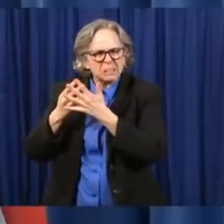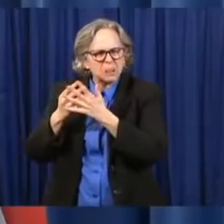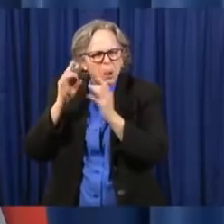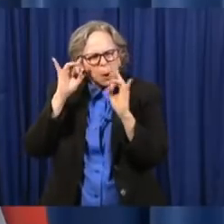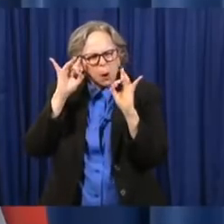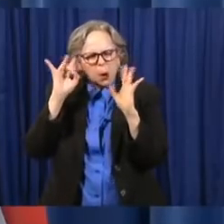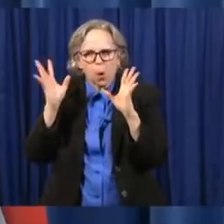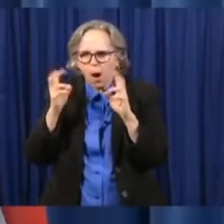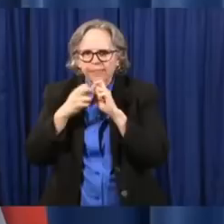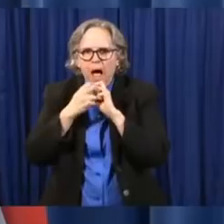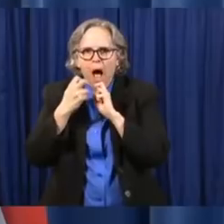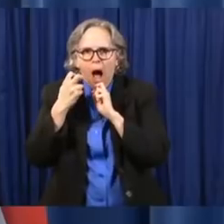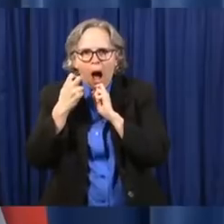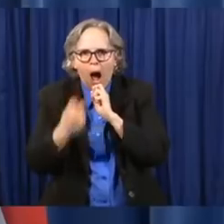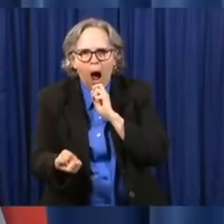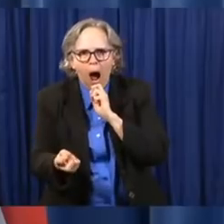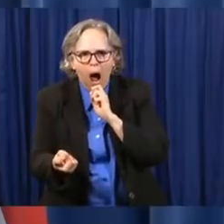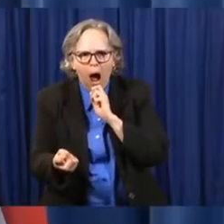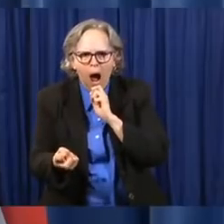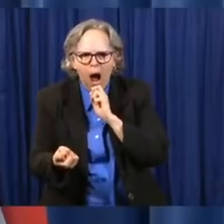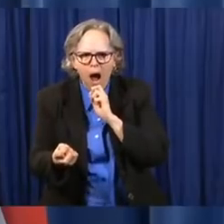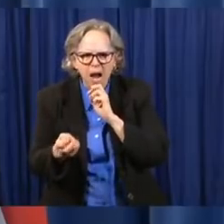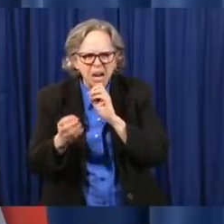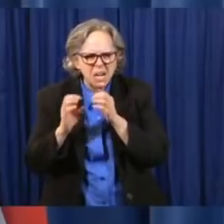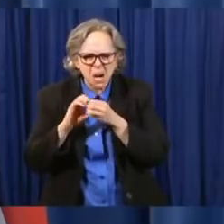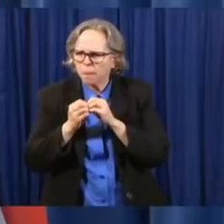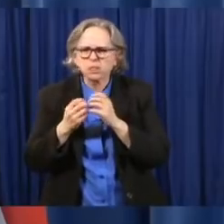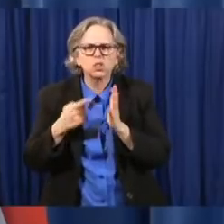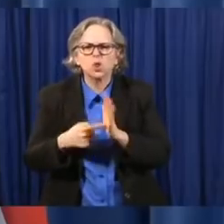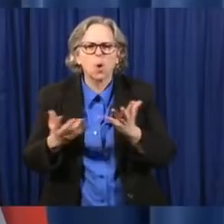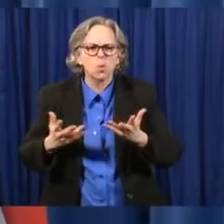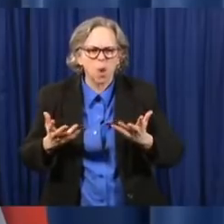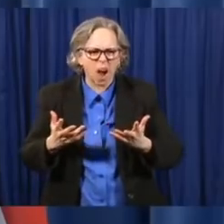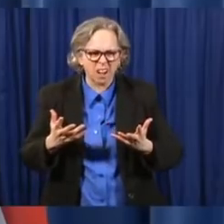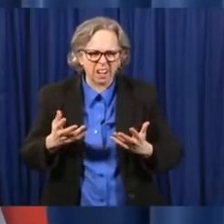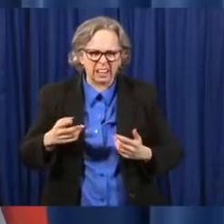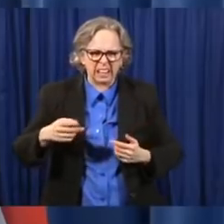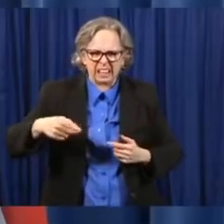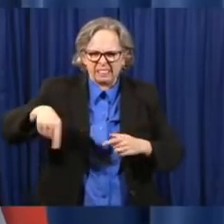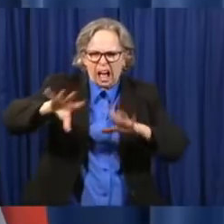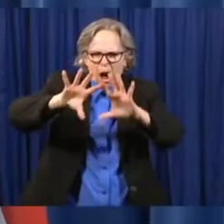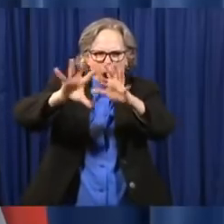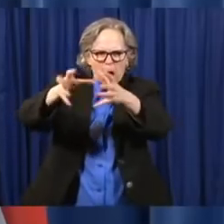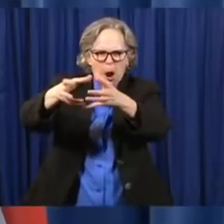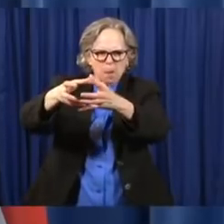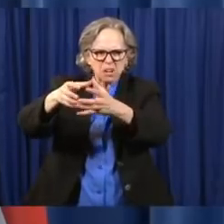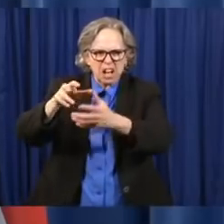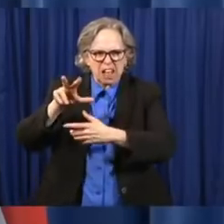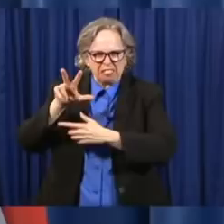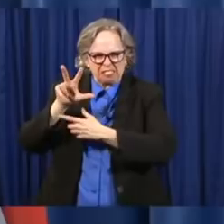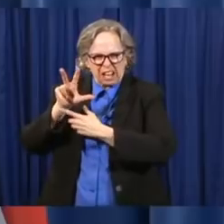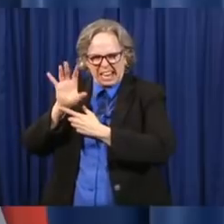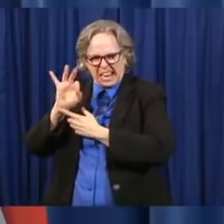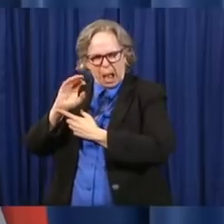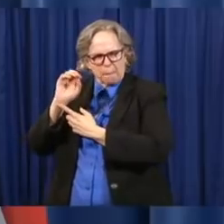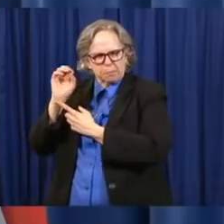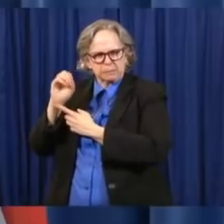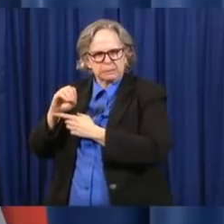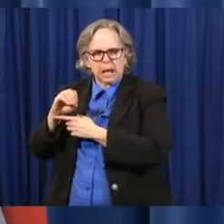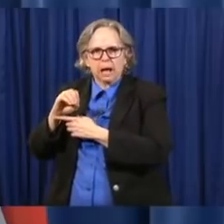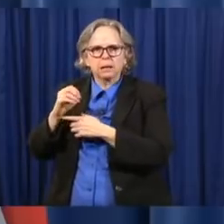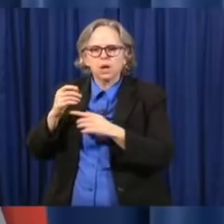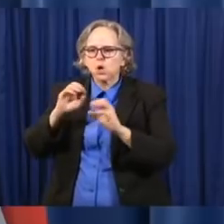at least in that set of group of people, of the people who tested positive, 39% of them have absolutely no symptoms. So